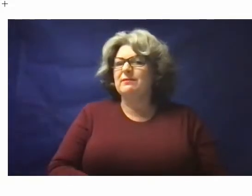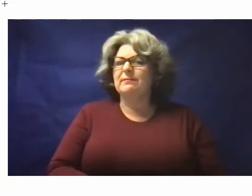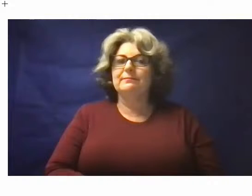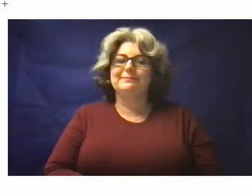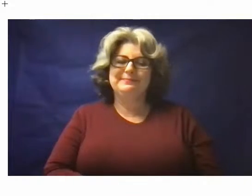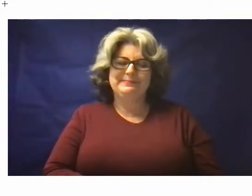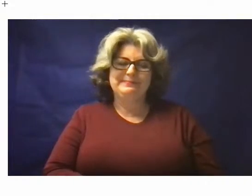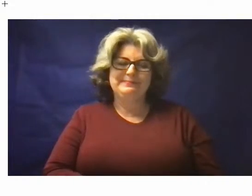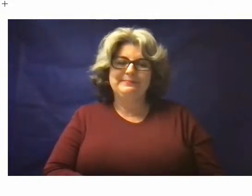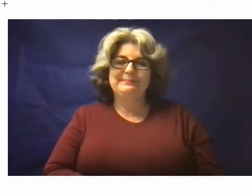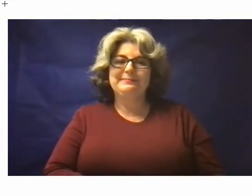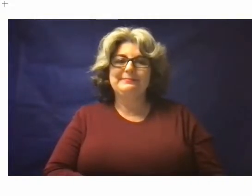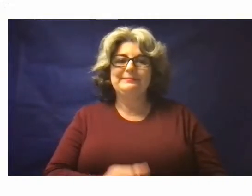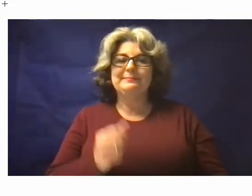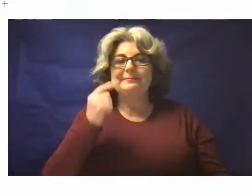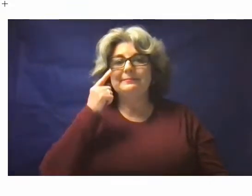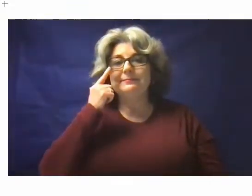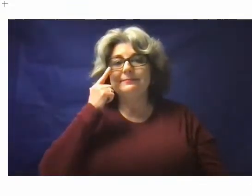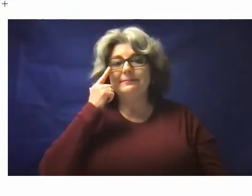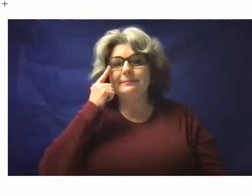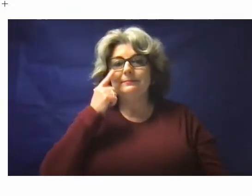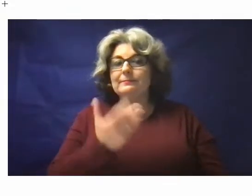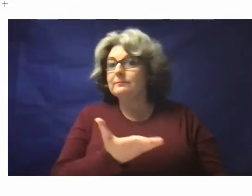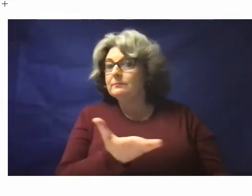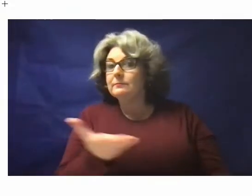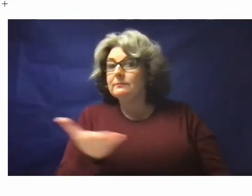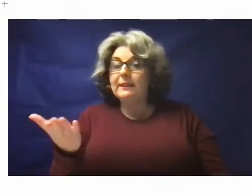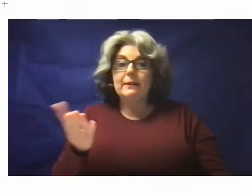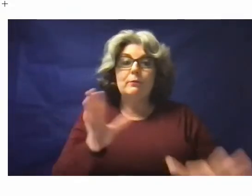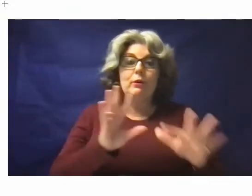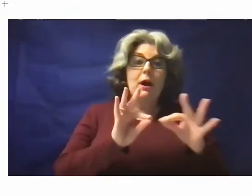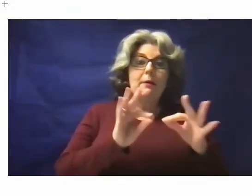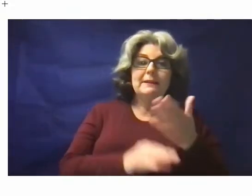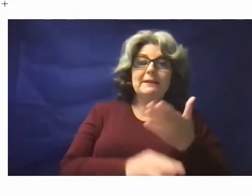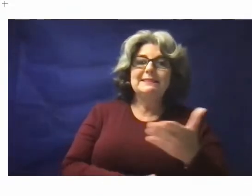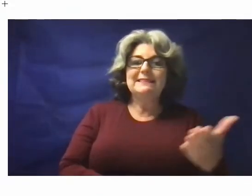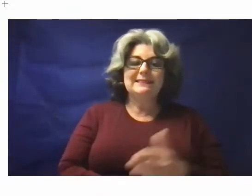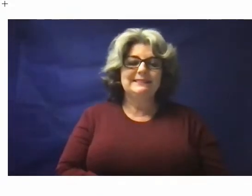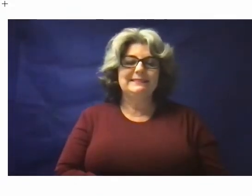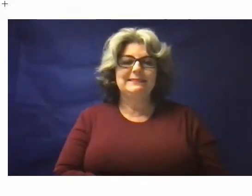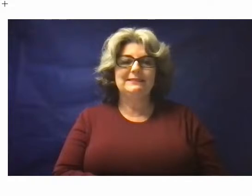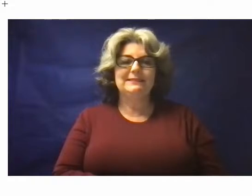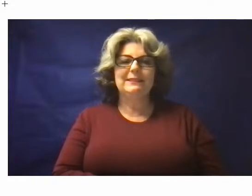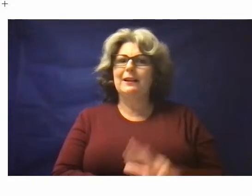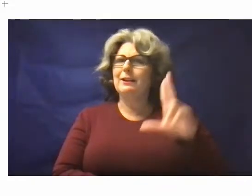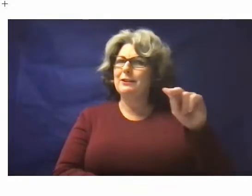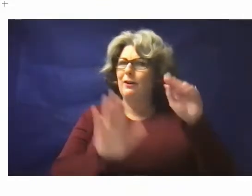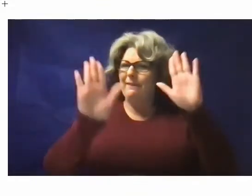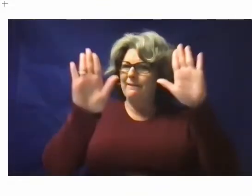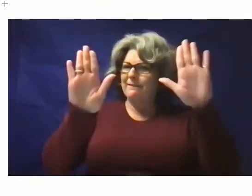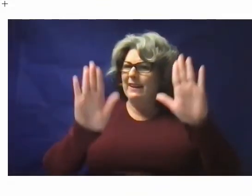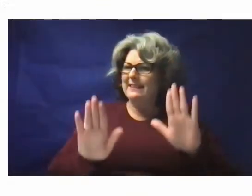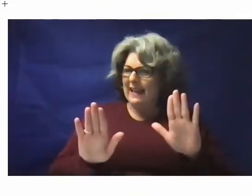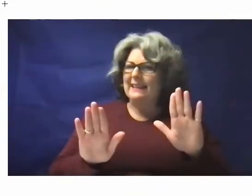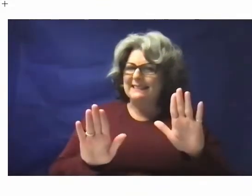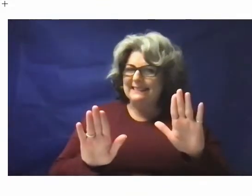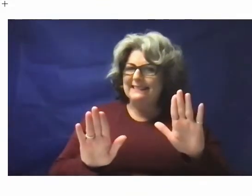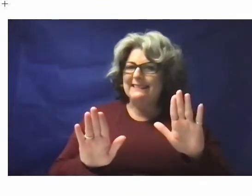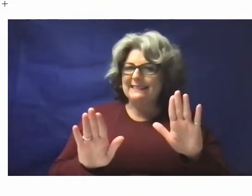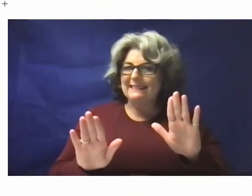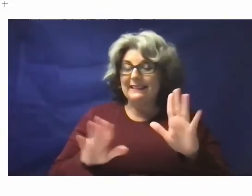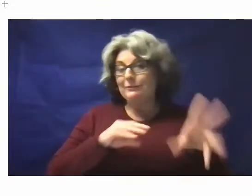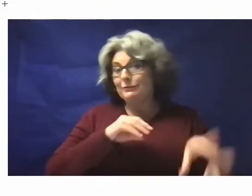Don't know if Geraldine wants to add to that. Thank you. No, that was fantastic. Like all I have to add is that